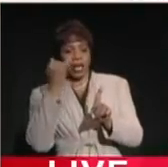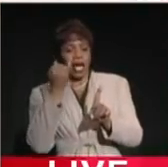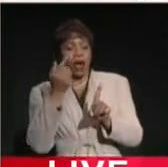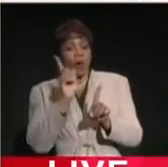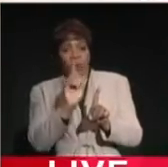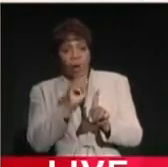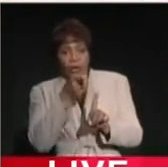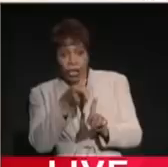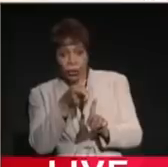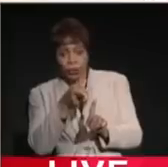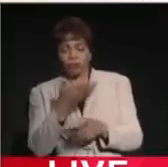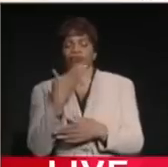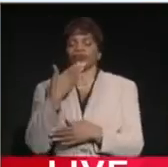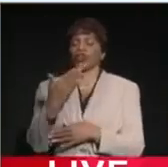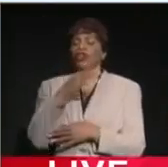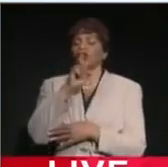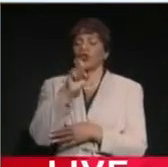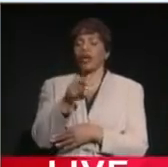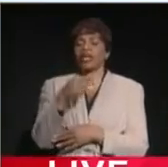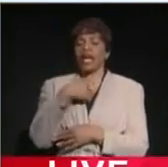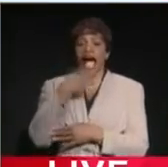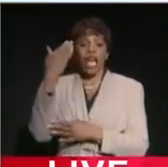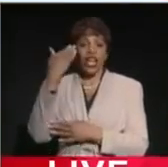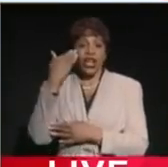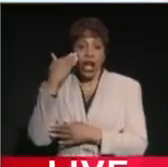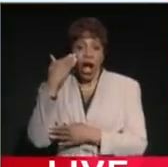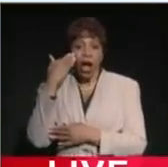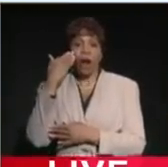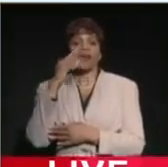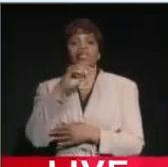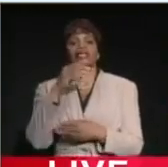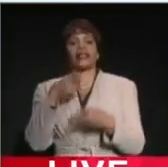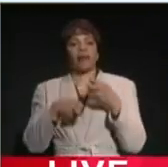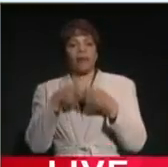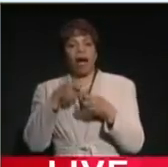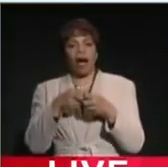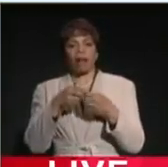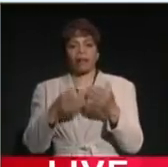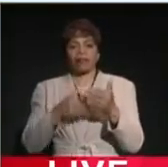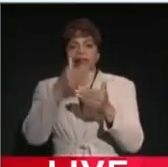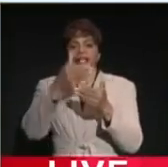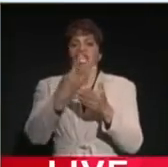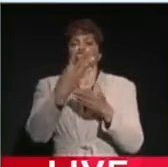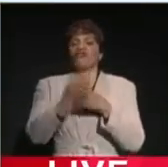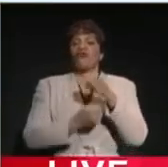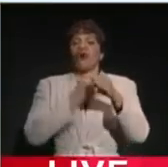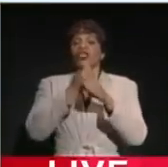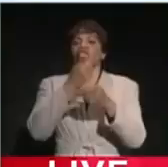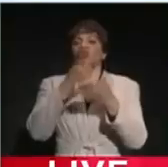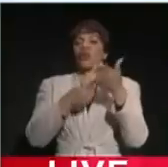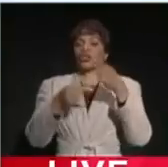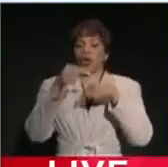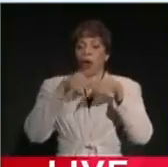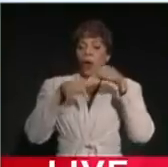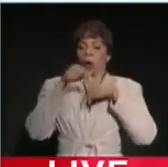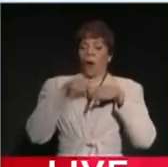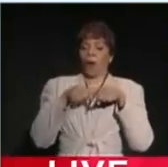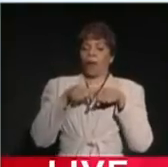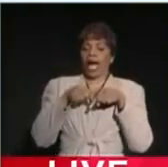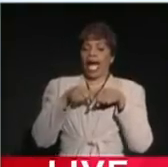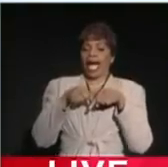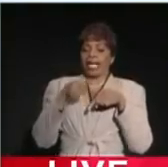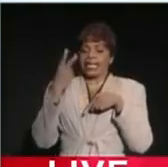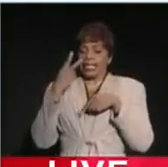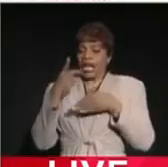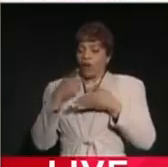question. I know that the following. In the next 4 years, the very first thing I'm going to do is go back and audit everything that's going on at the Department